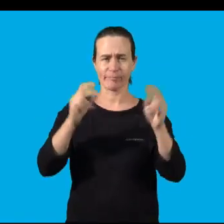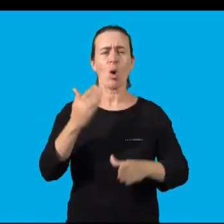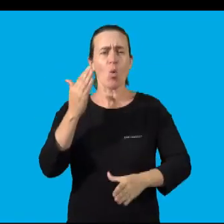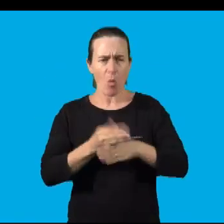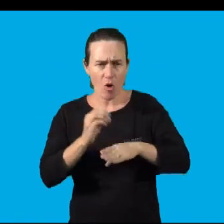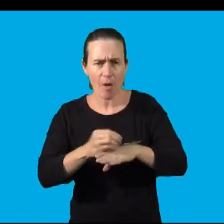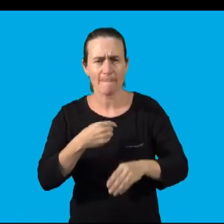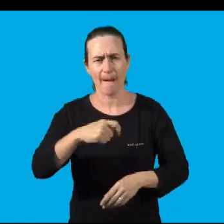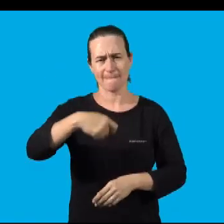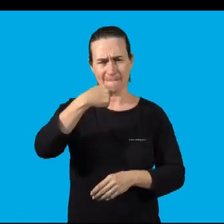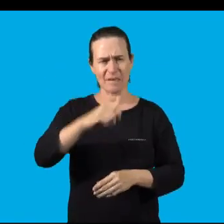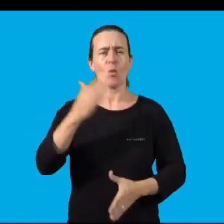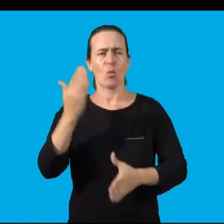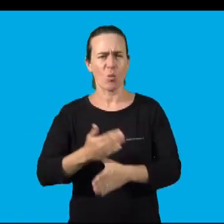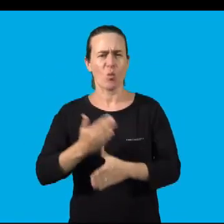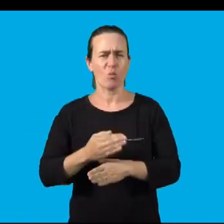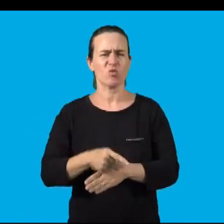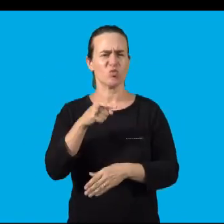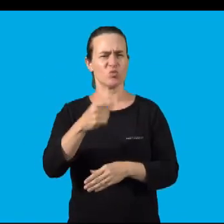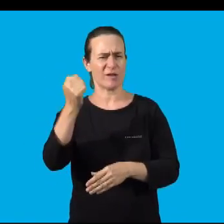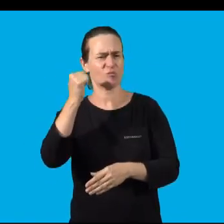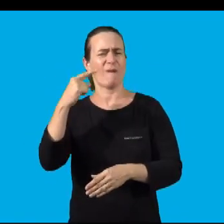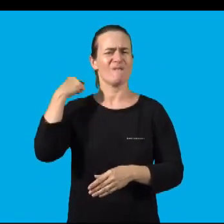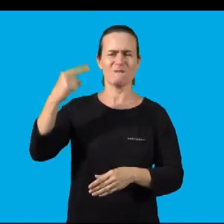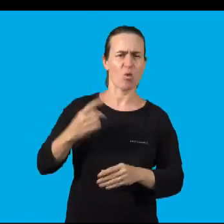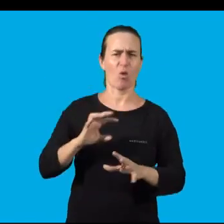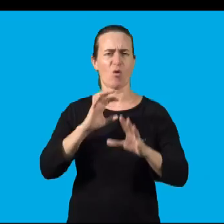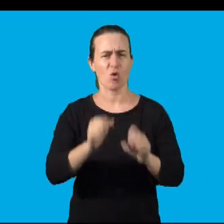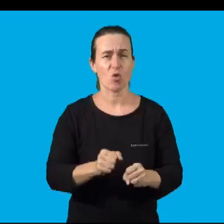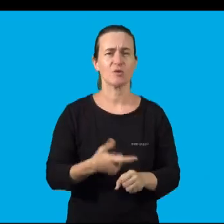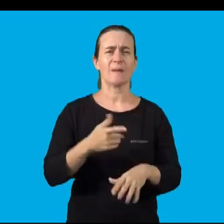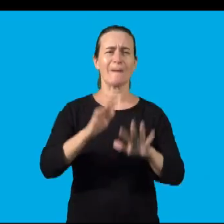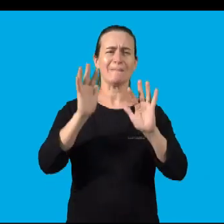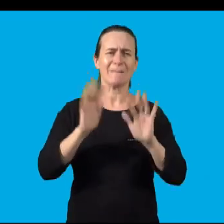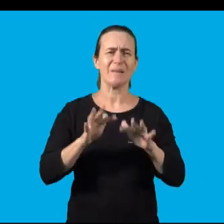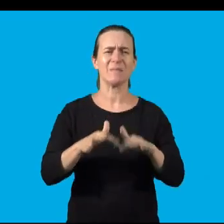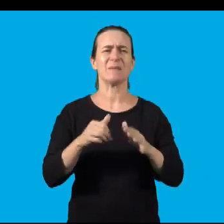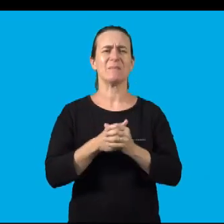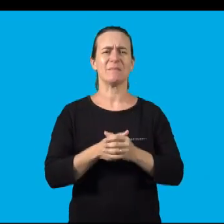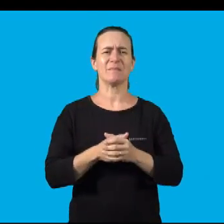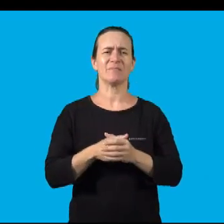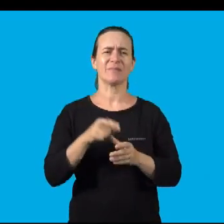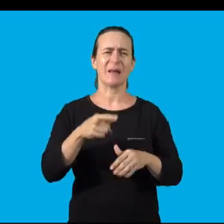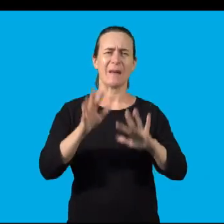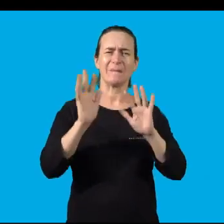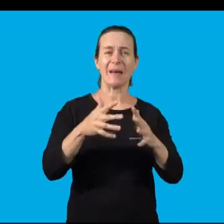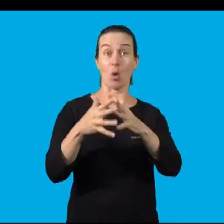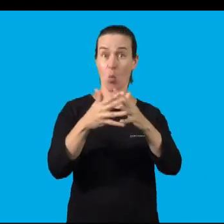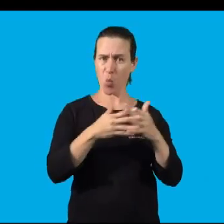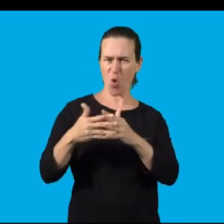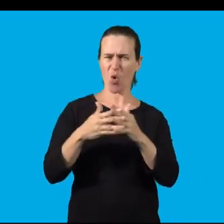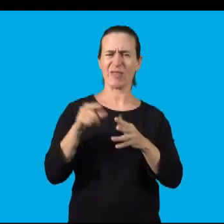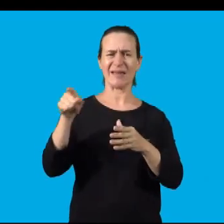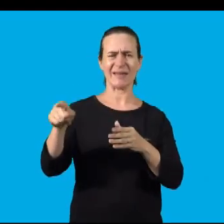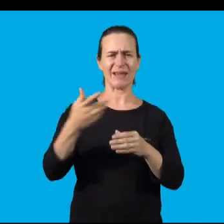my medicine, work. Thus credulous fools are caught, and many worthy and chaste dames even thus all